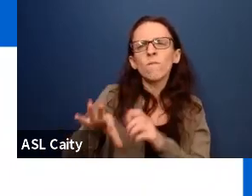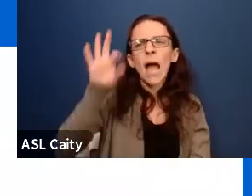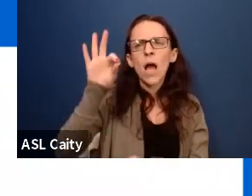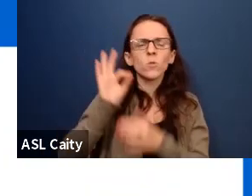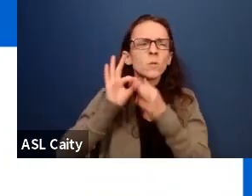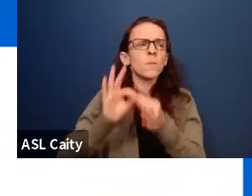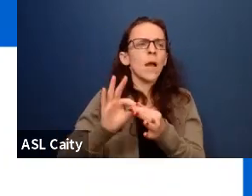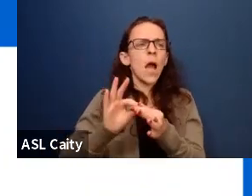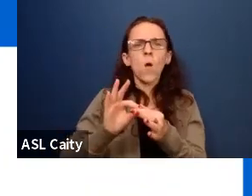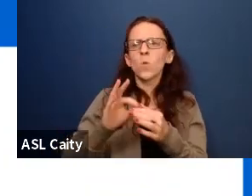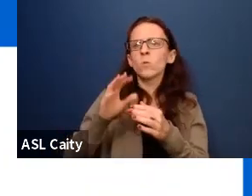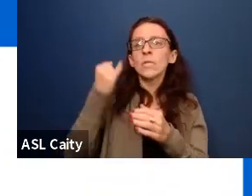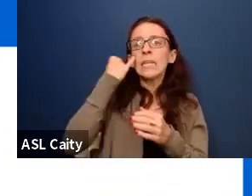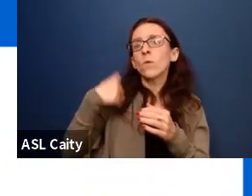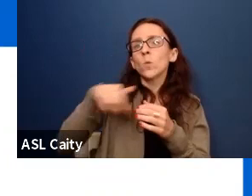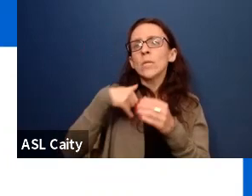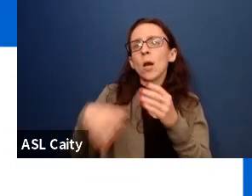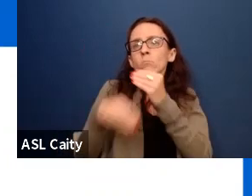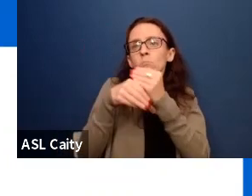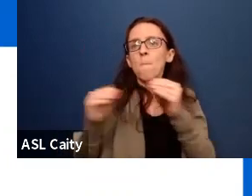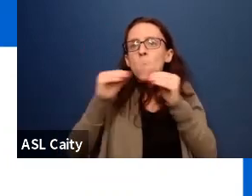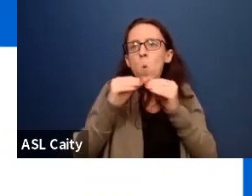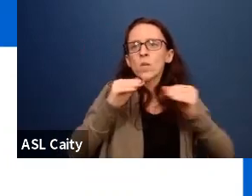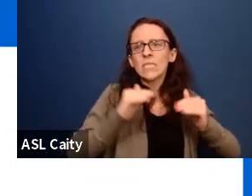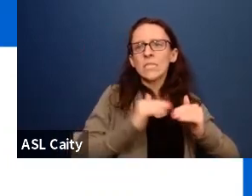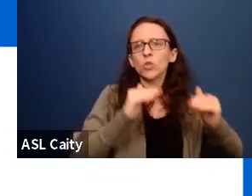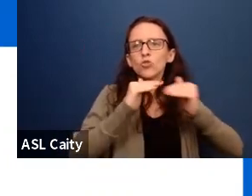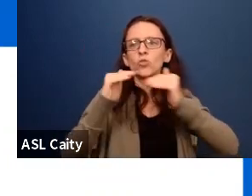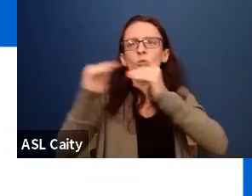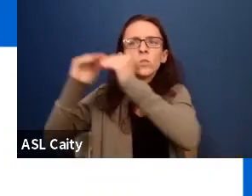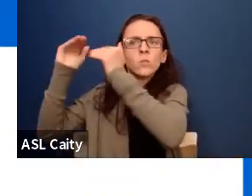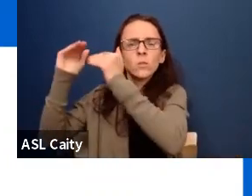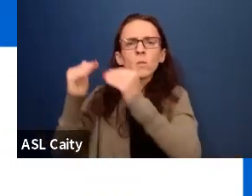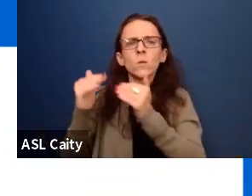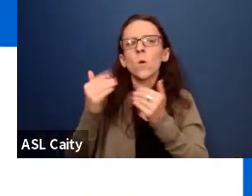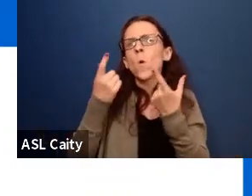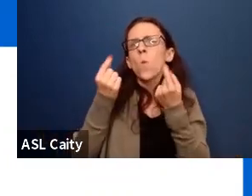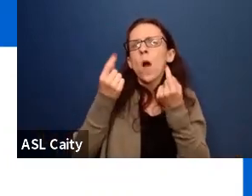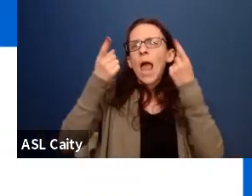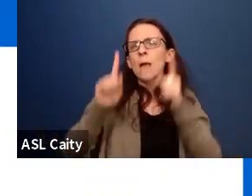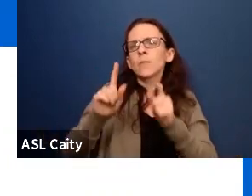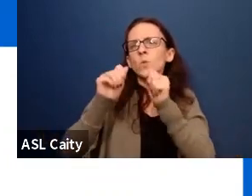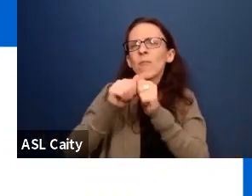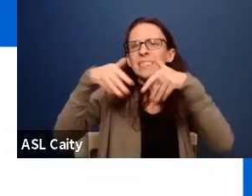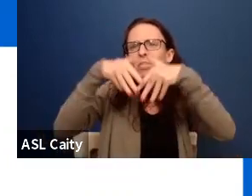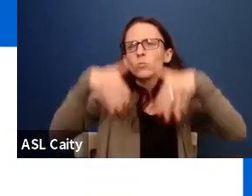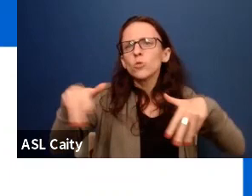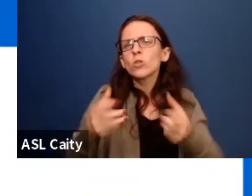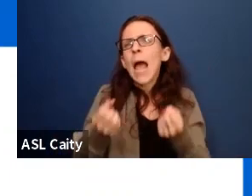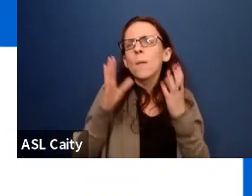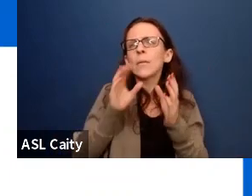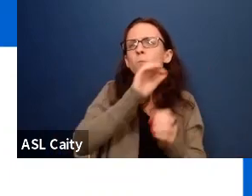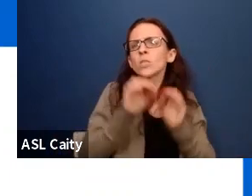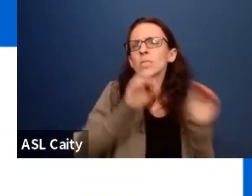the number of tiers, in terms of the distribution by tier? I've got